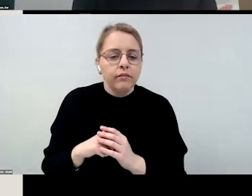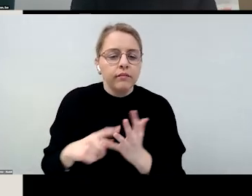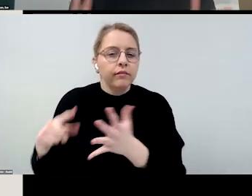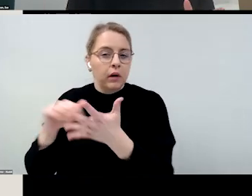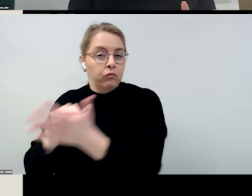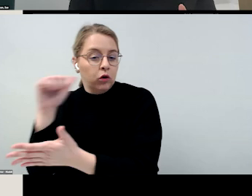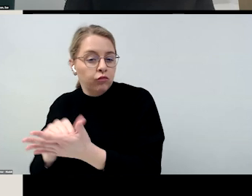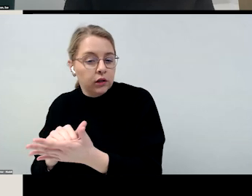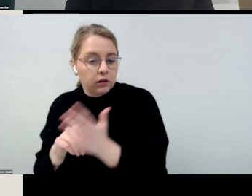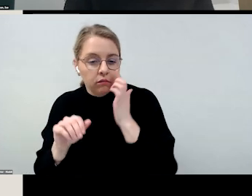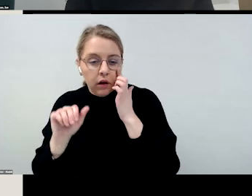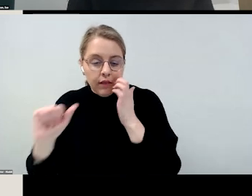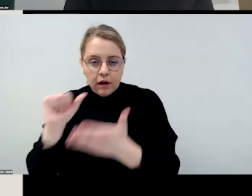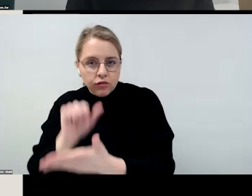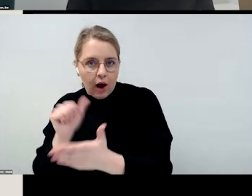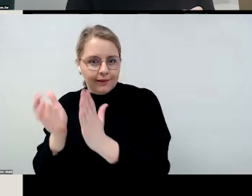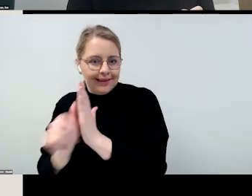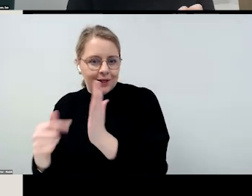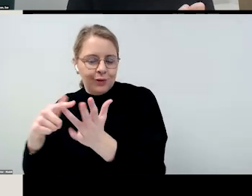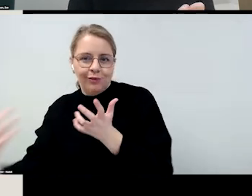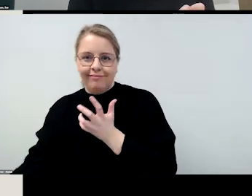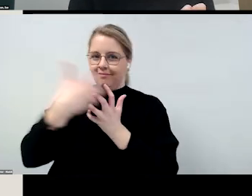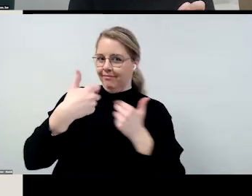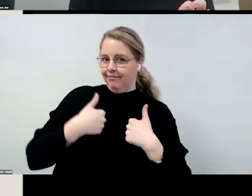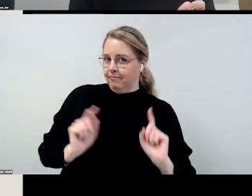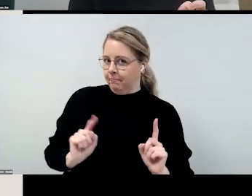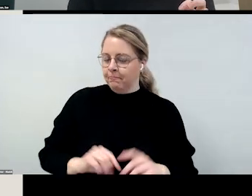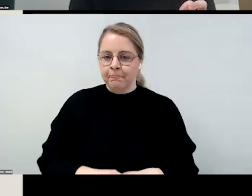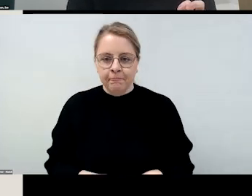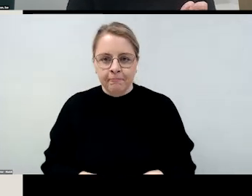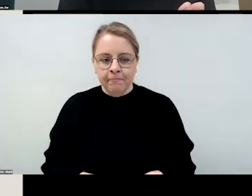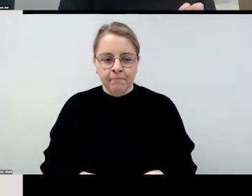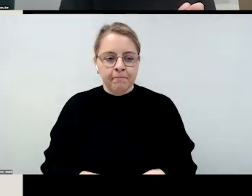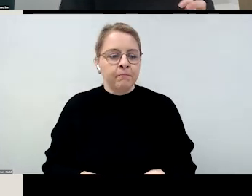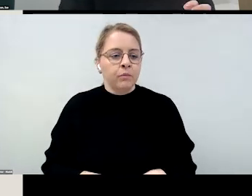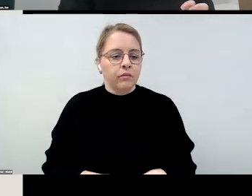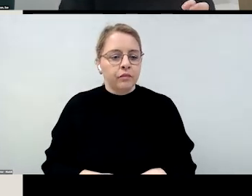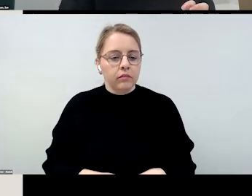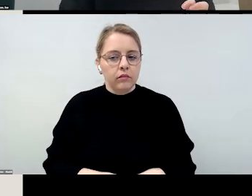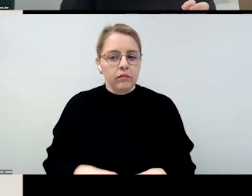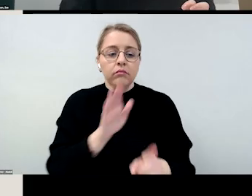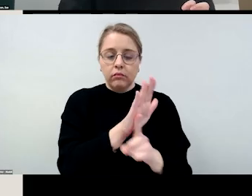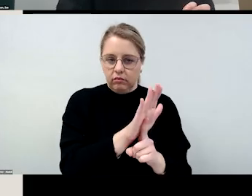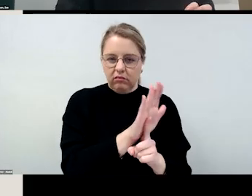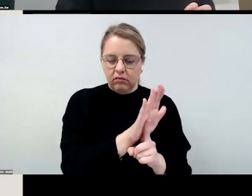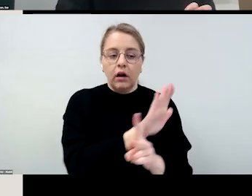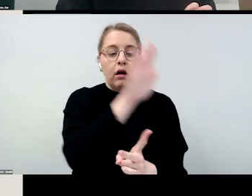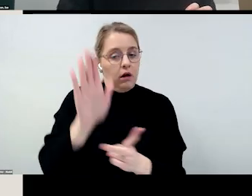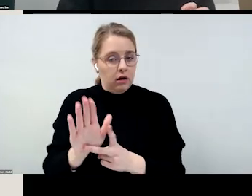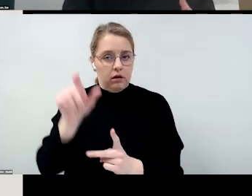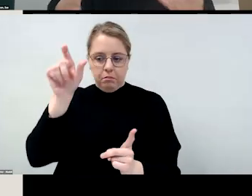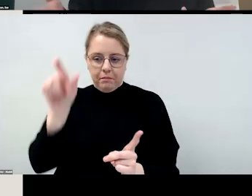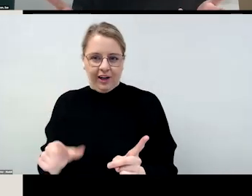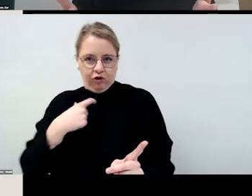right technical and interpersonal skills to deliver the right healthcare for that healthcare need? They also considered it from the patient